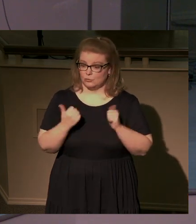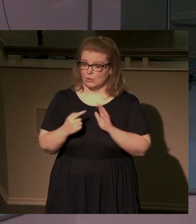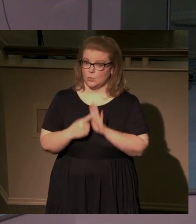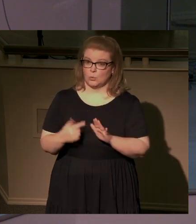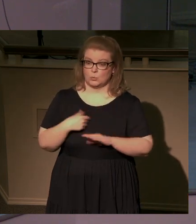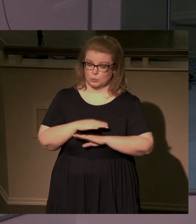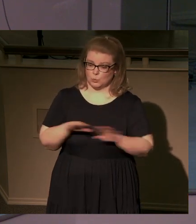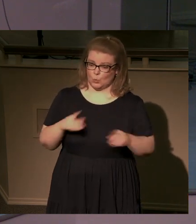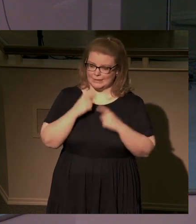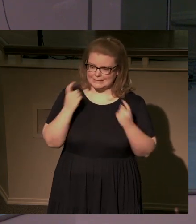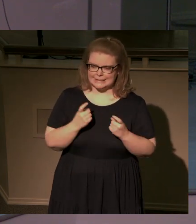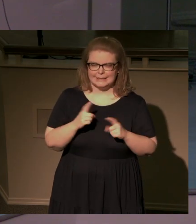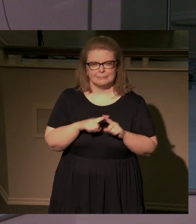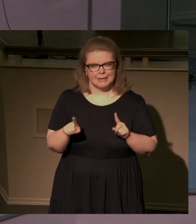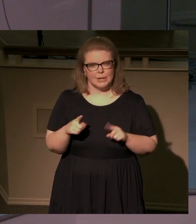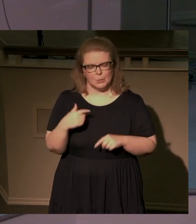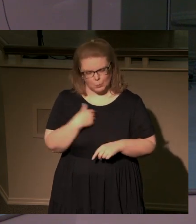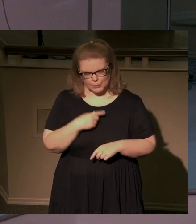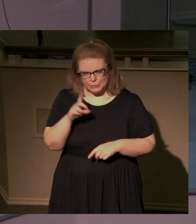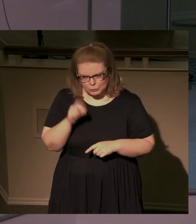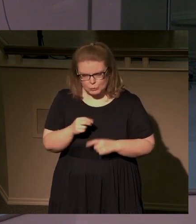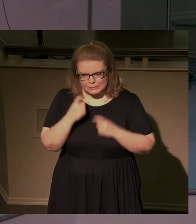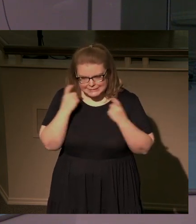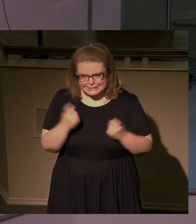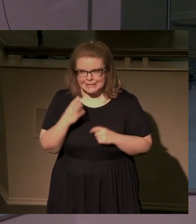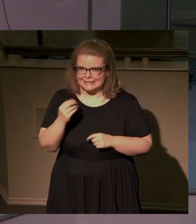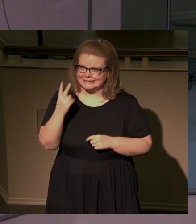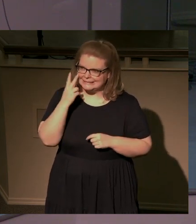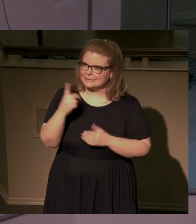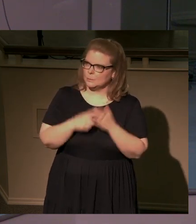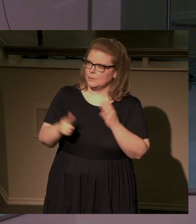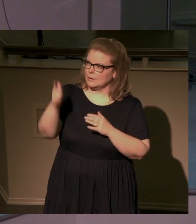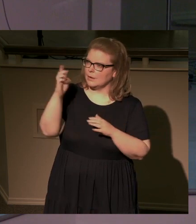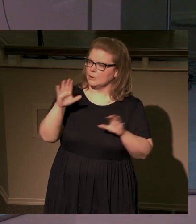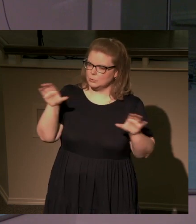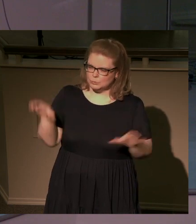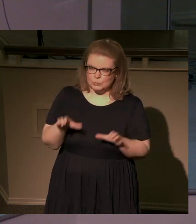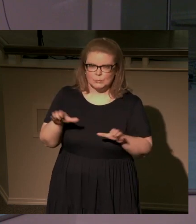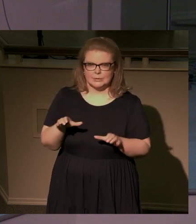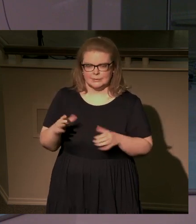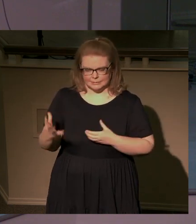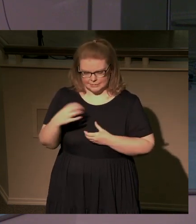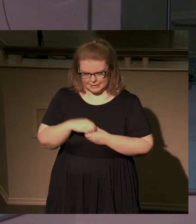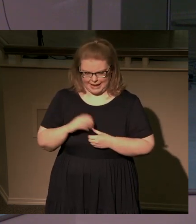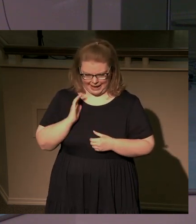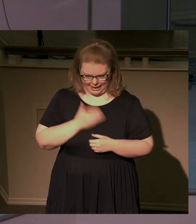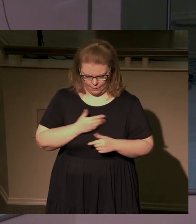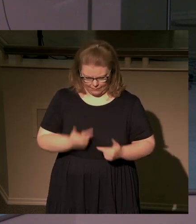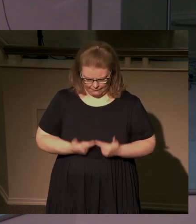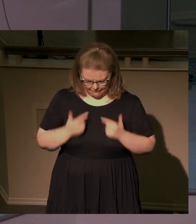but that you do see where God is going and what Christ is doing in your life.